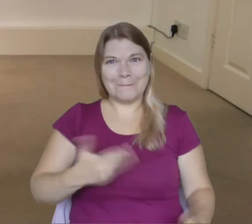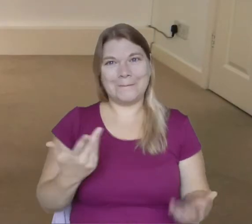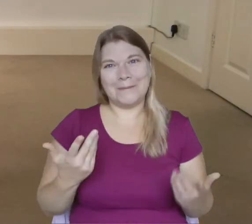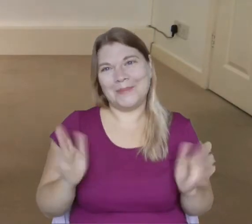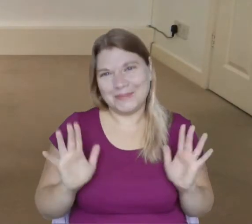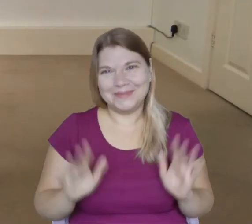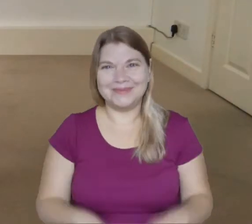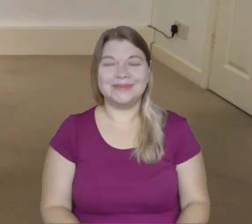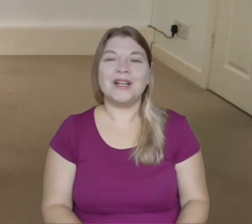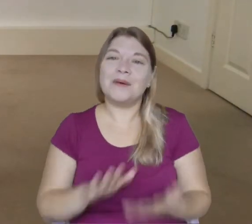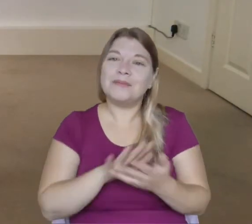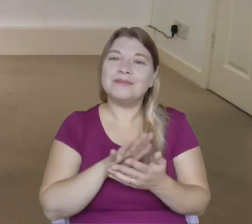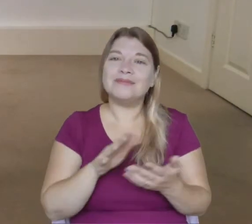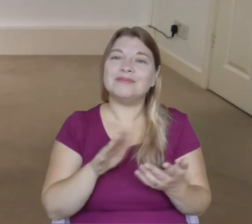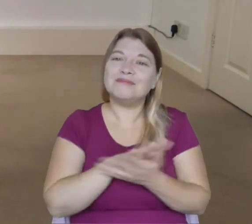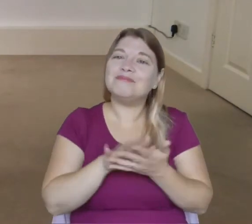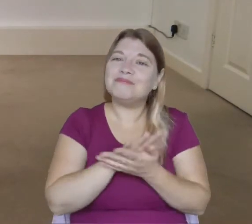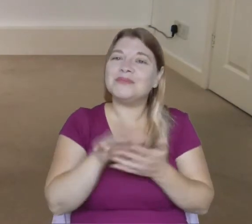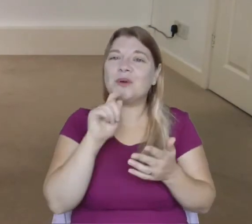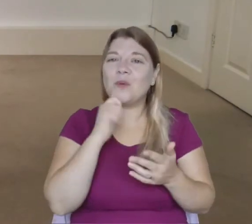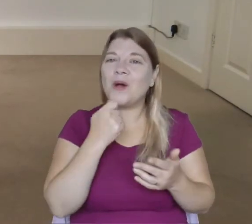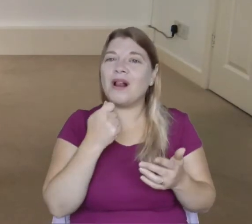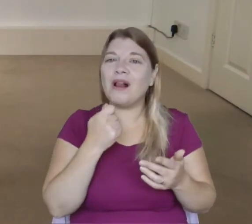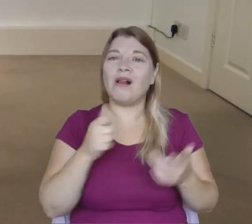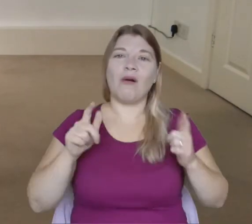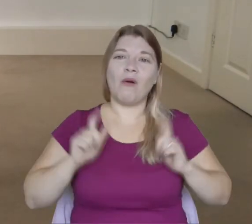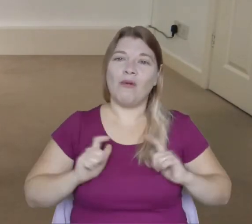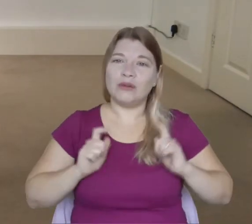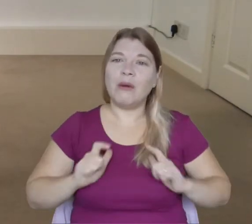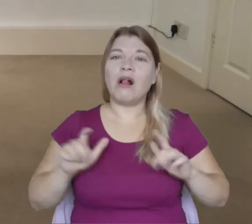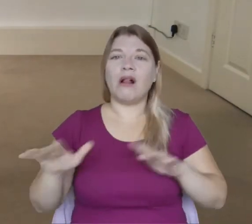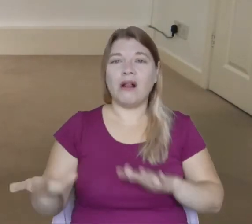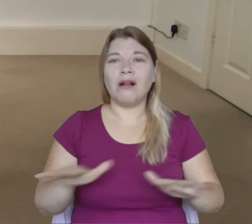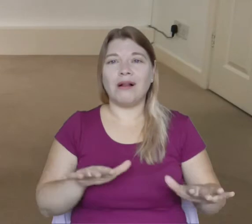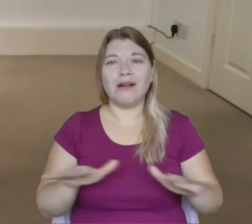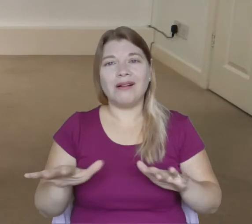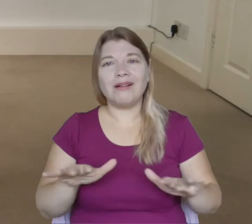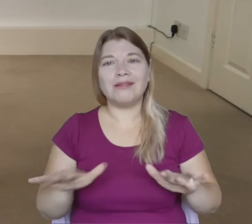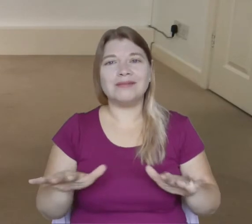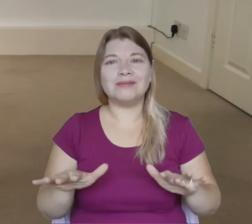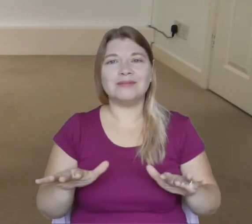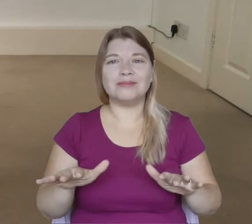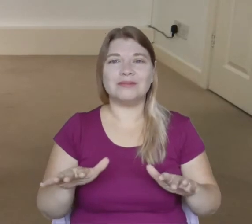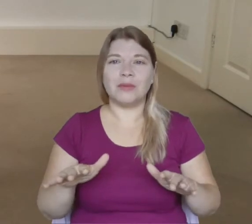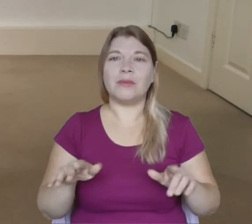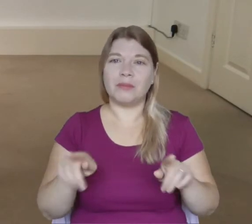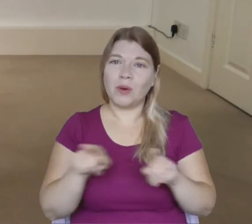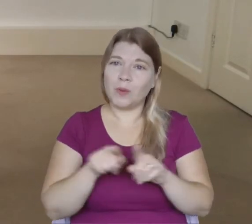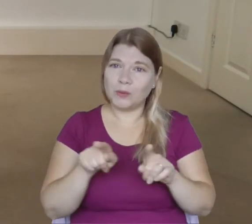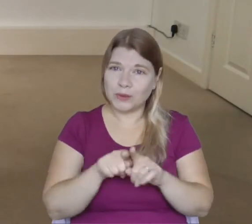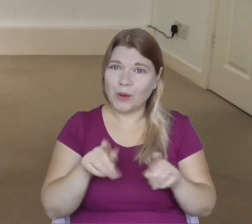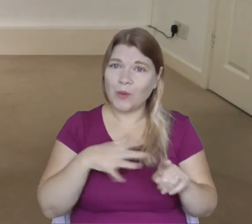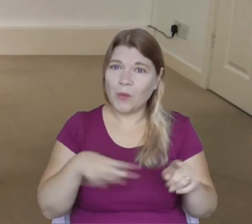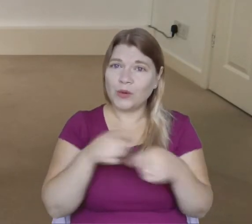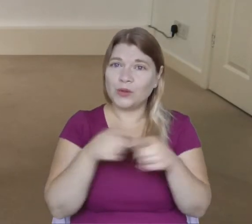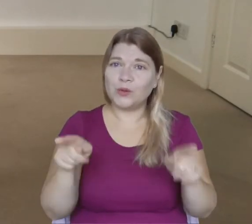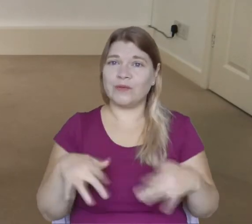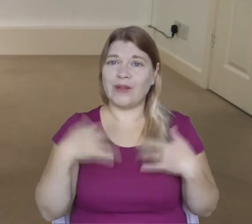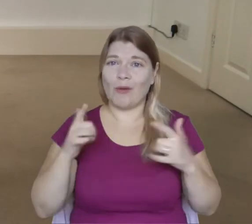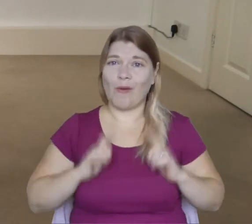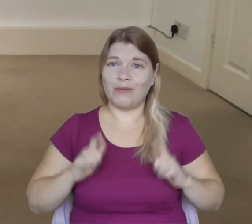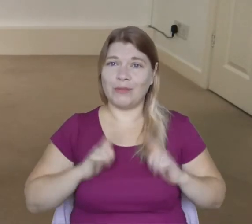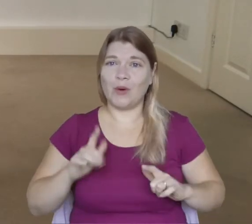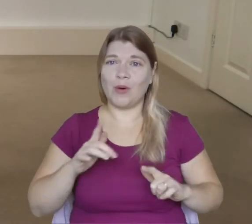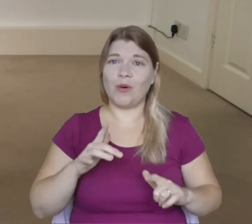me here as well. So that means that I'm going to be doing things in the way that feels comfortable for me for this session, and I really suggest that you do the